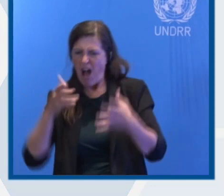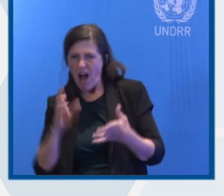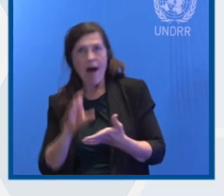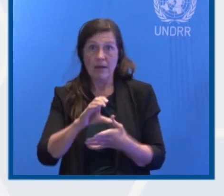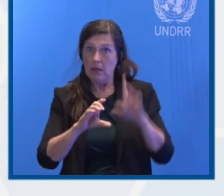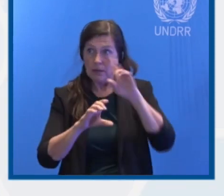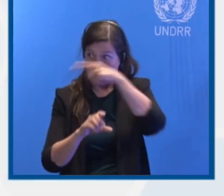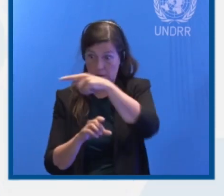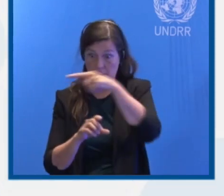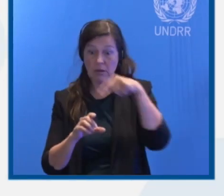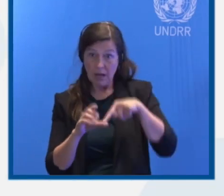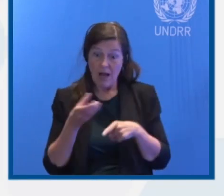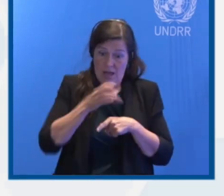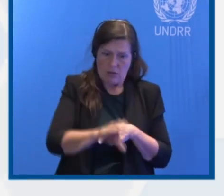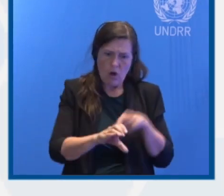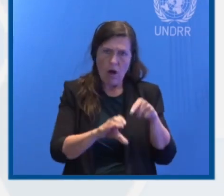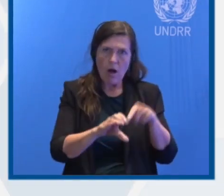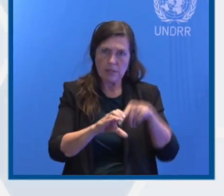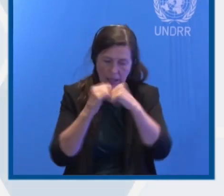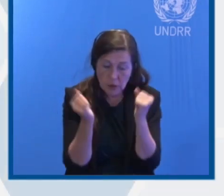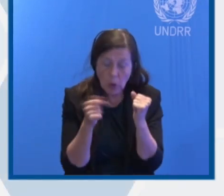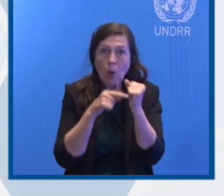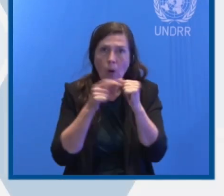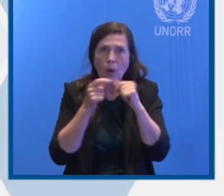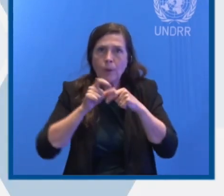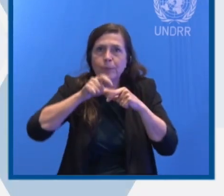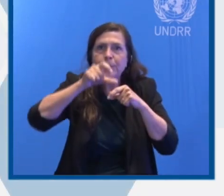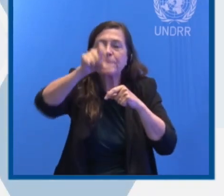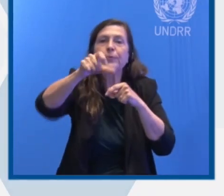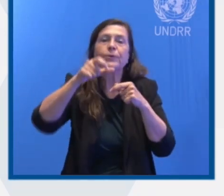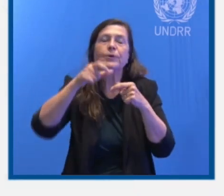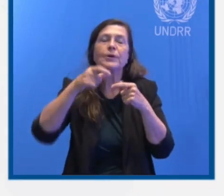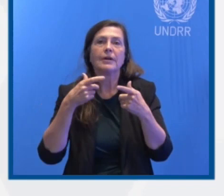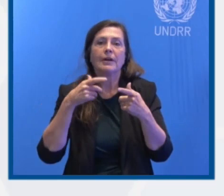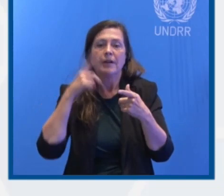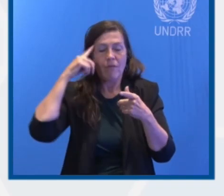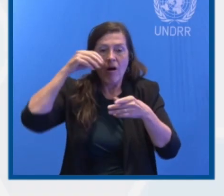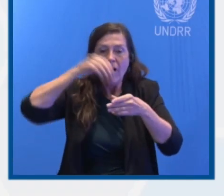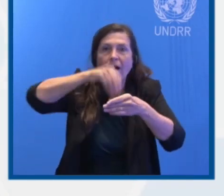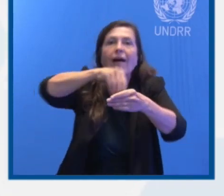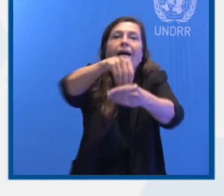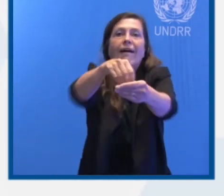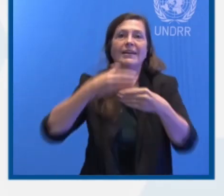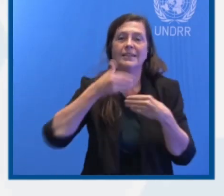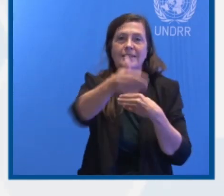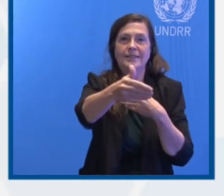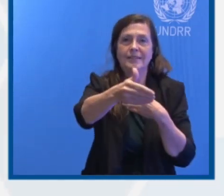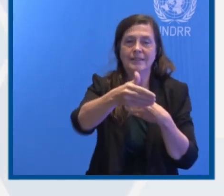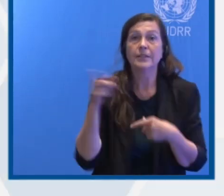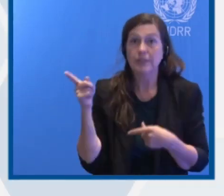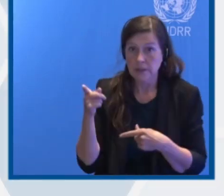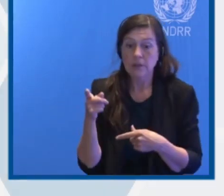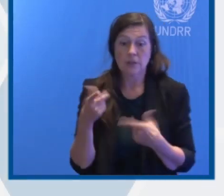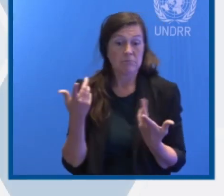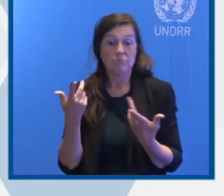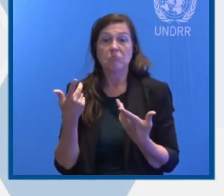the importance of the integrated approach, because without looking at all aspects of the issue, you will find yourself